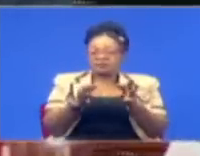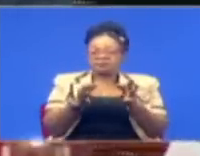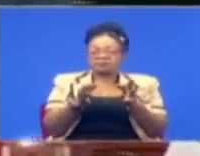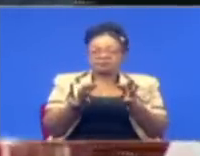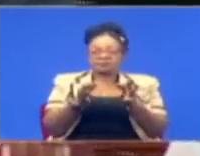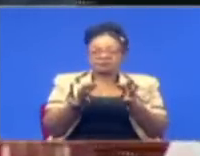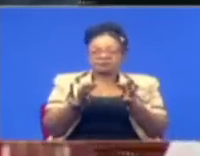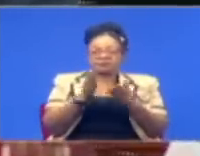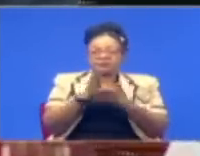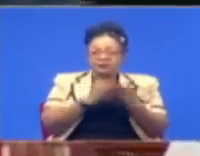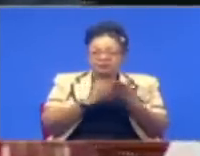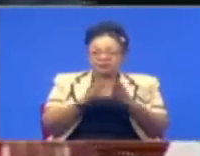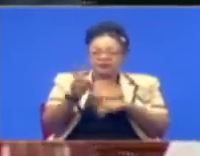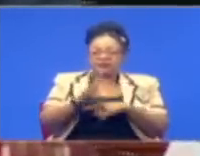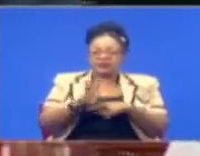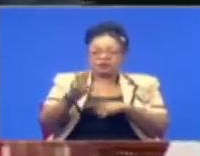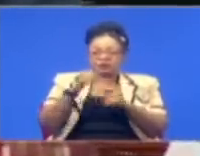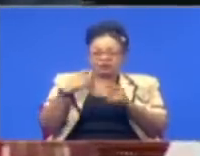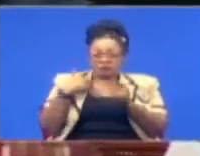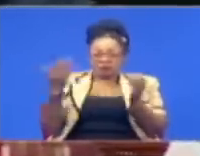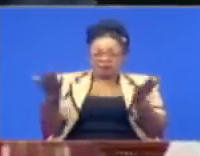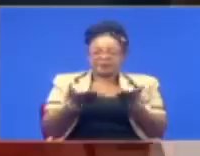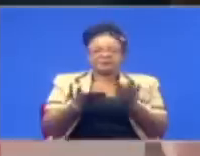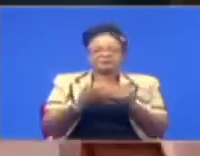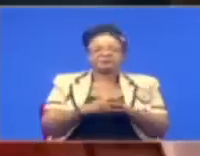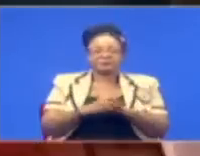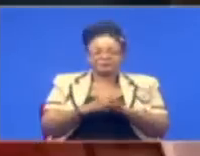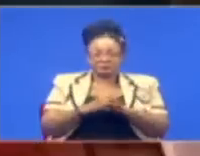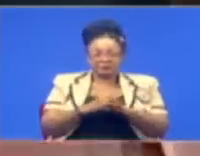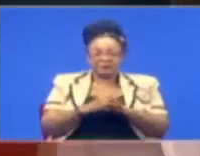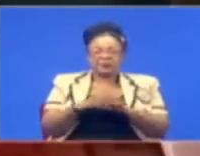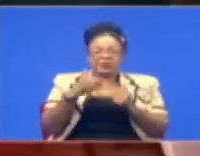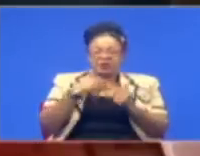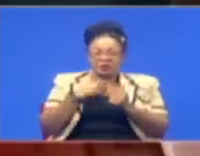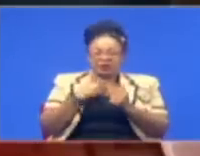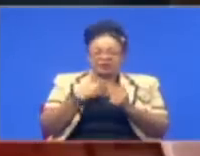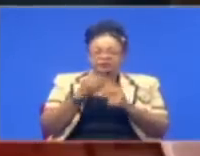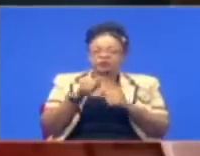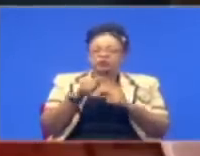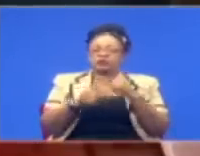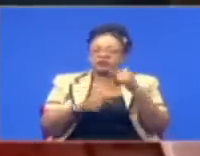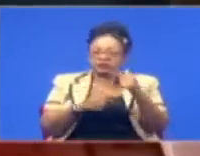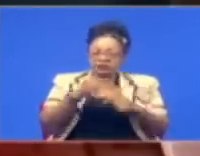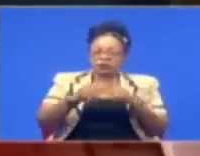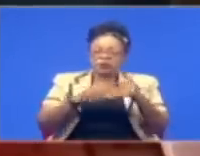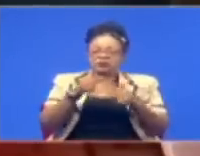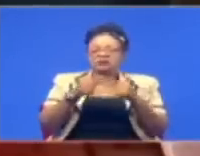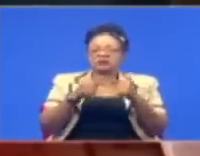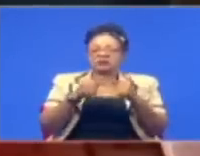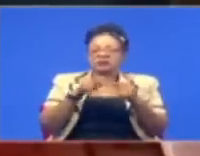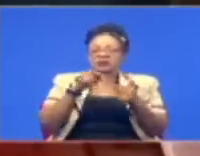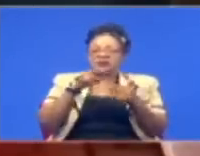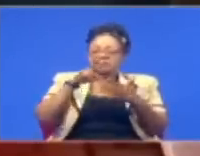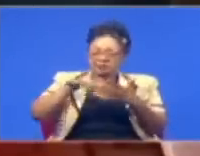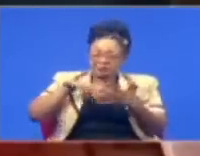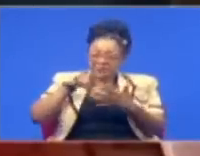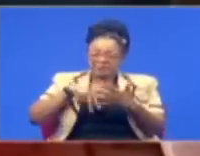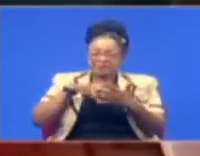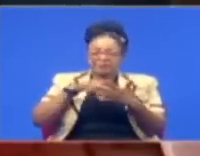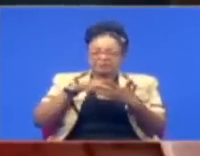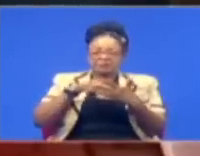values that I believe I'll bring. Thank you very much. I'll bring much. That value of continuous reading of beyond